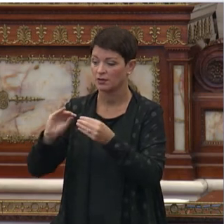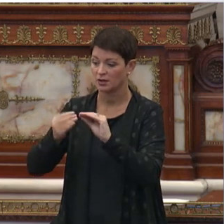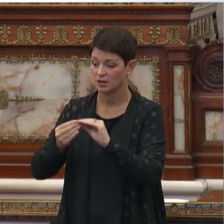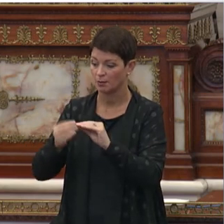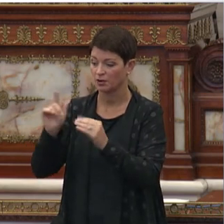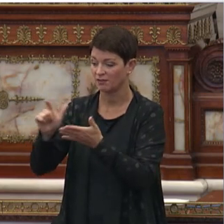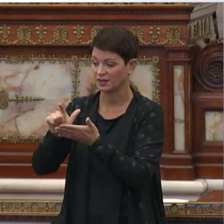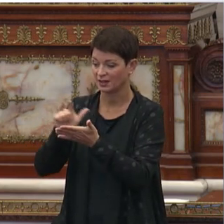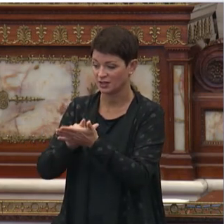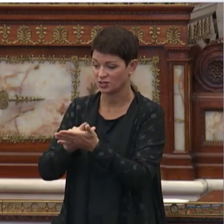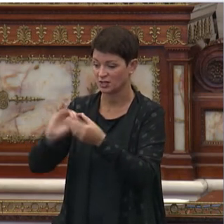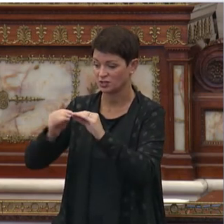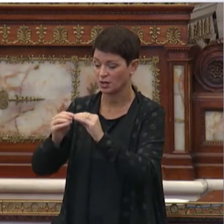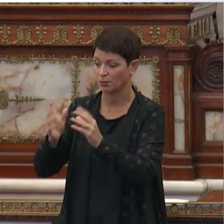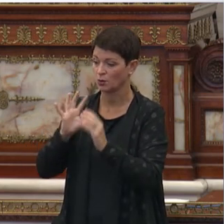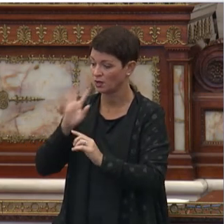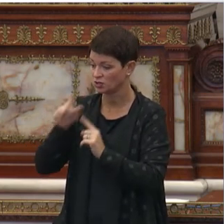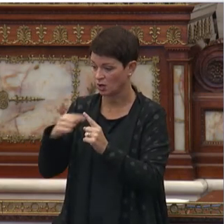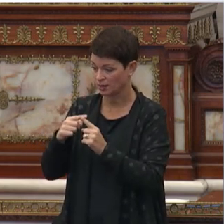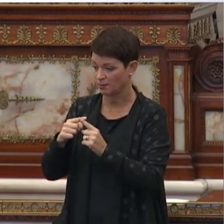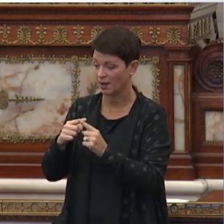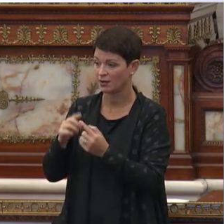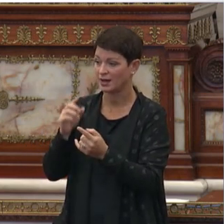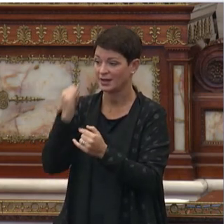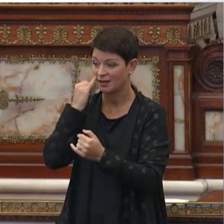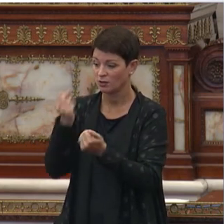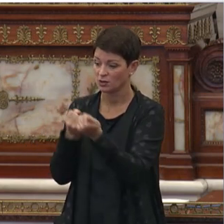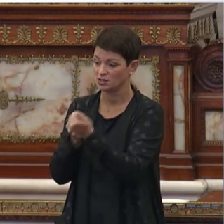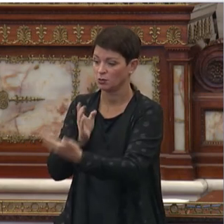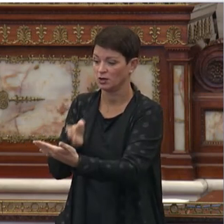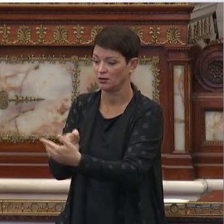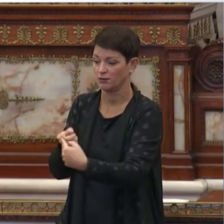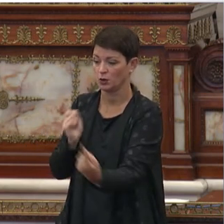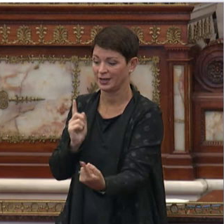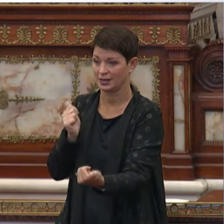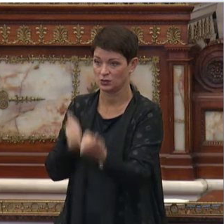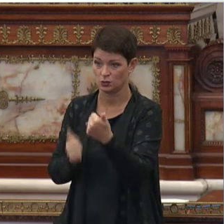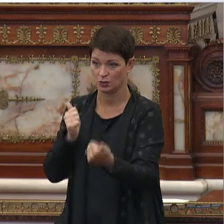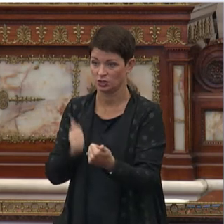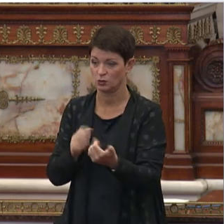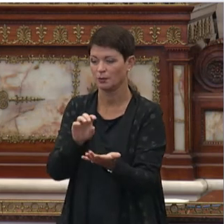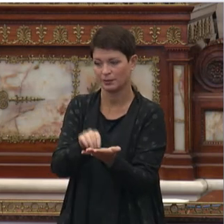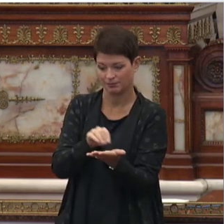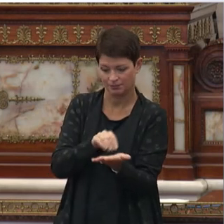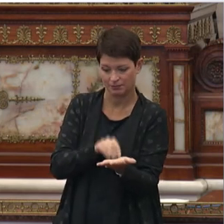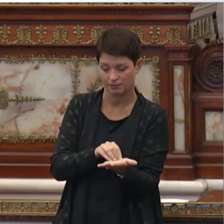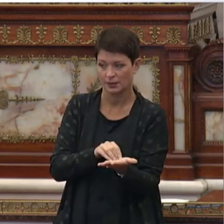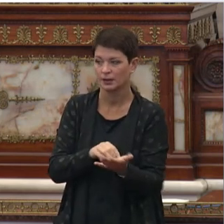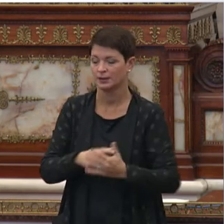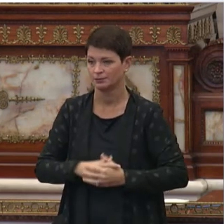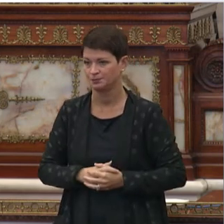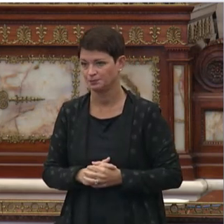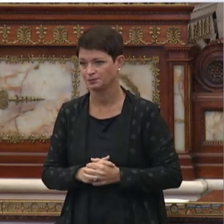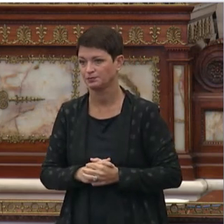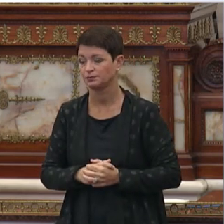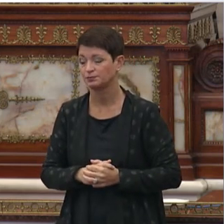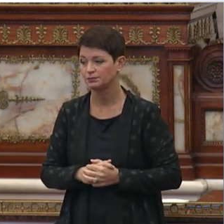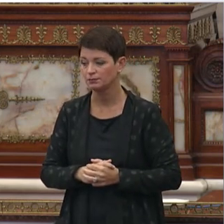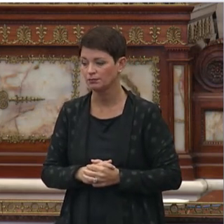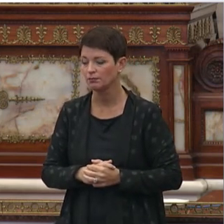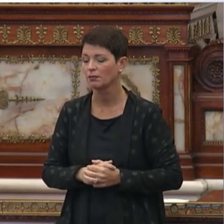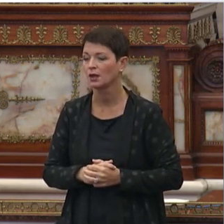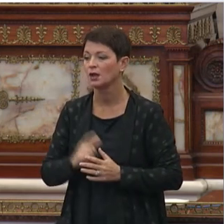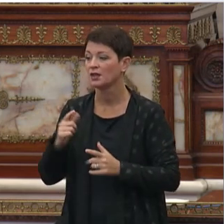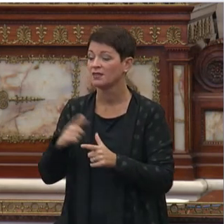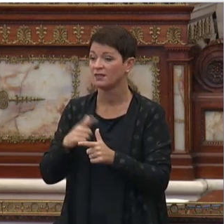of your legislative item that you are commenting on, and whether you are in support of or against the legislation, and add your name to the